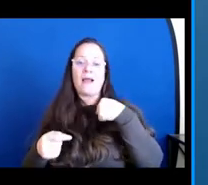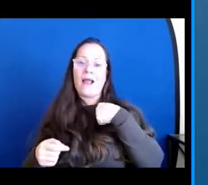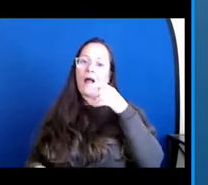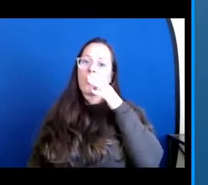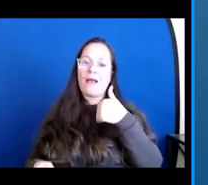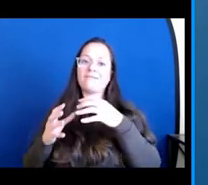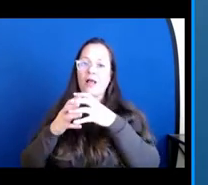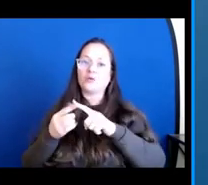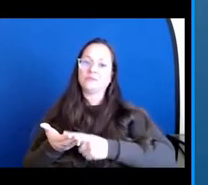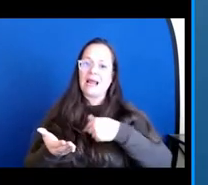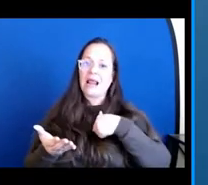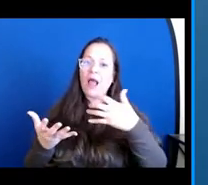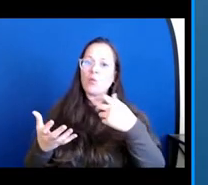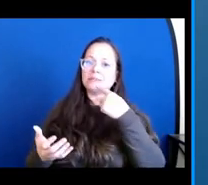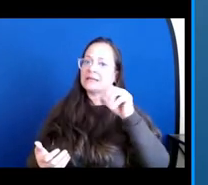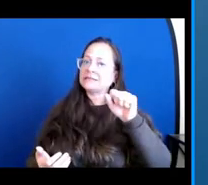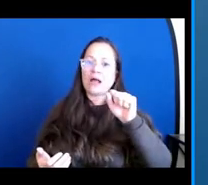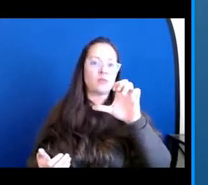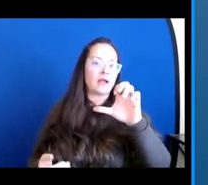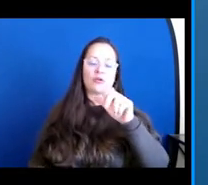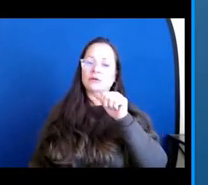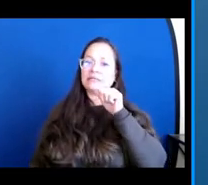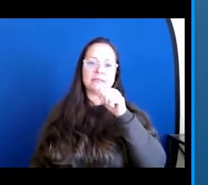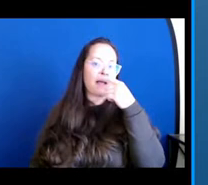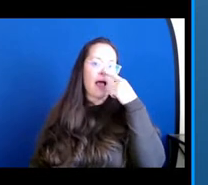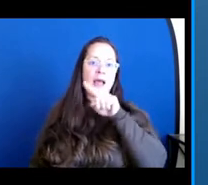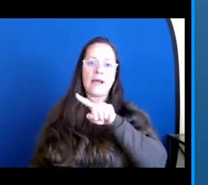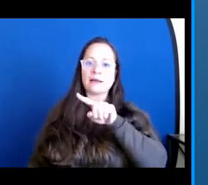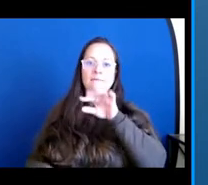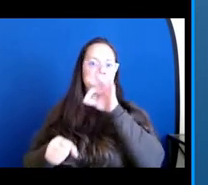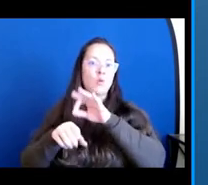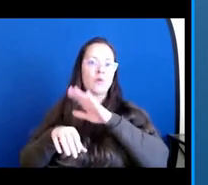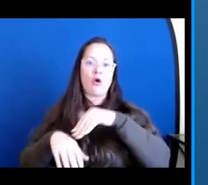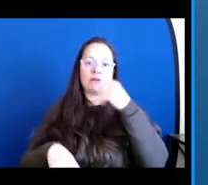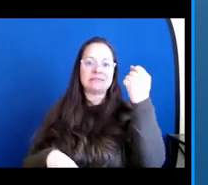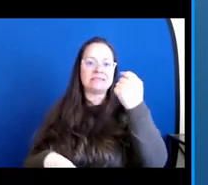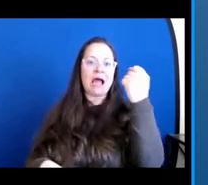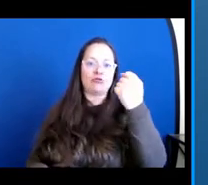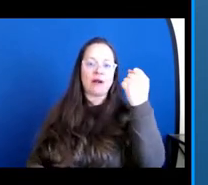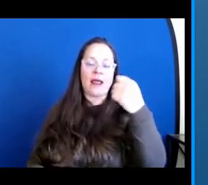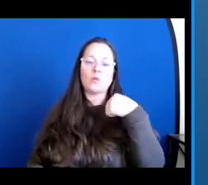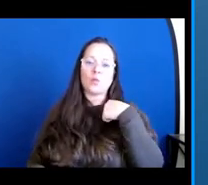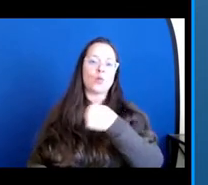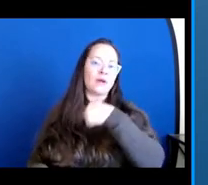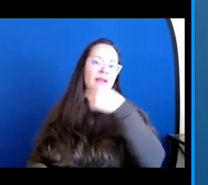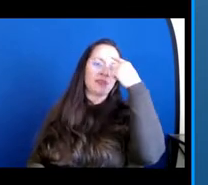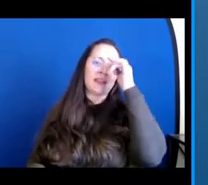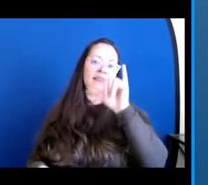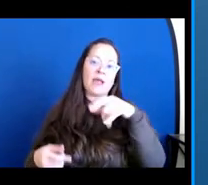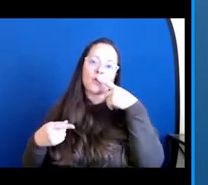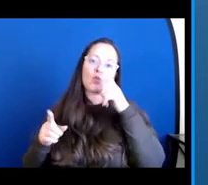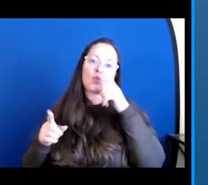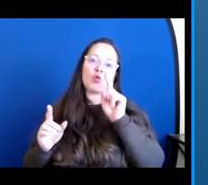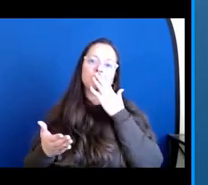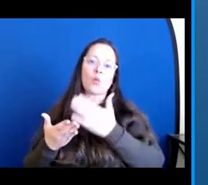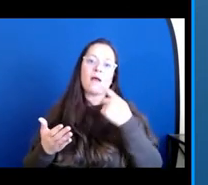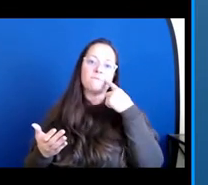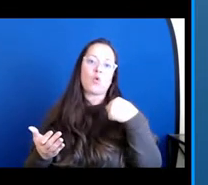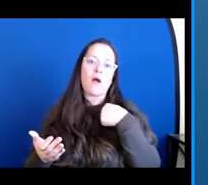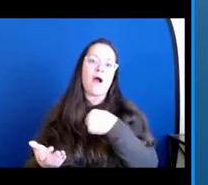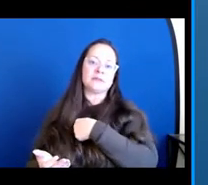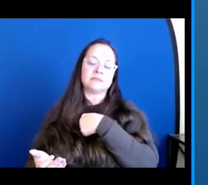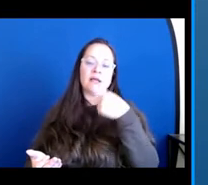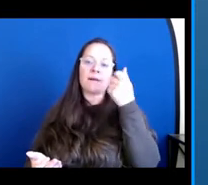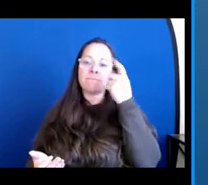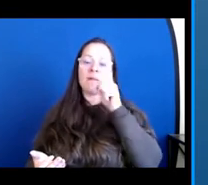Carolina does not mind voting on a Saturday we actually think that works well for us but there are some other things